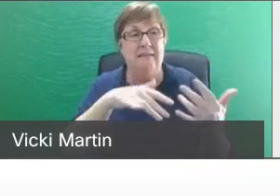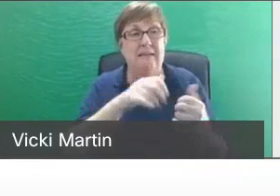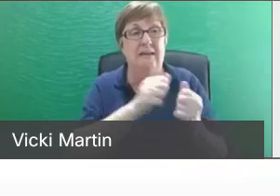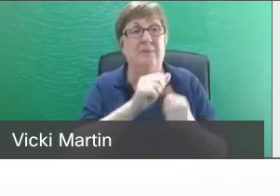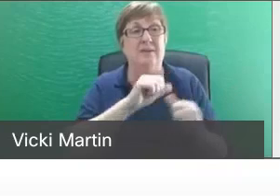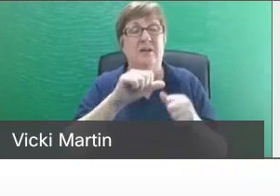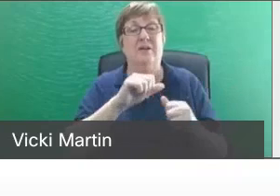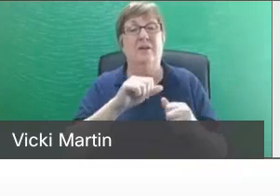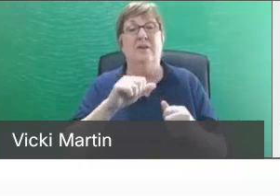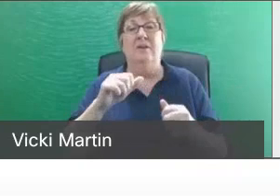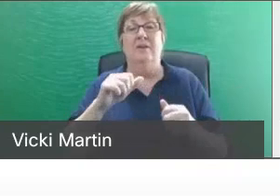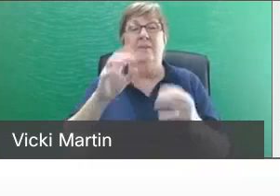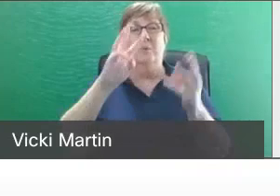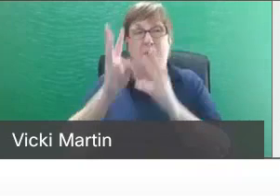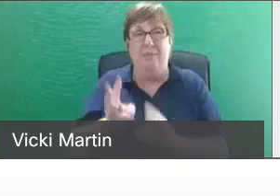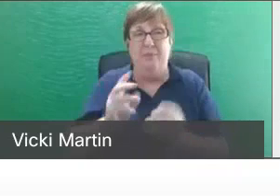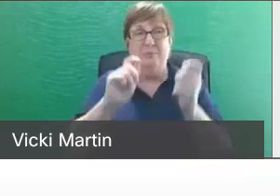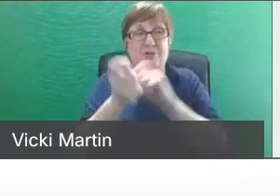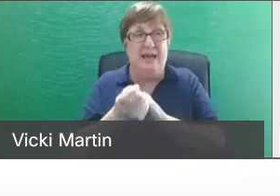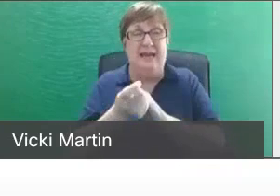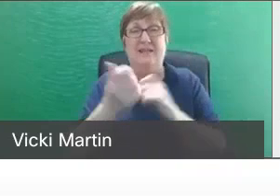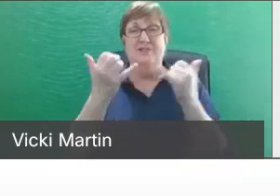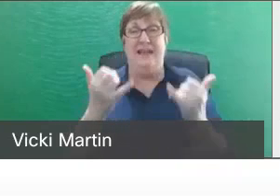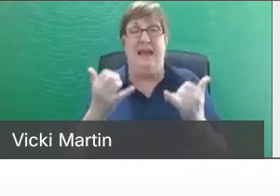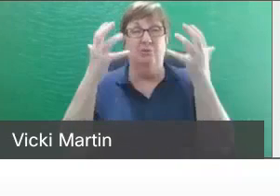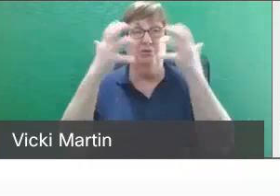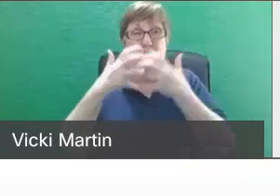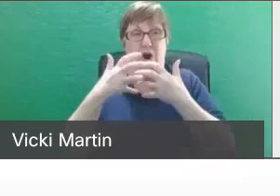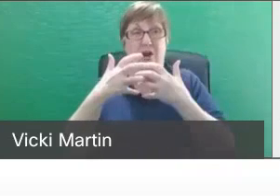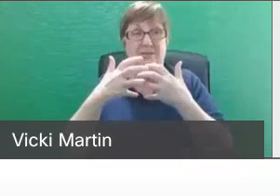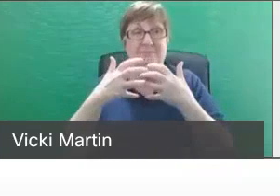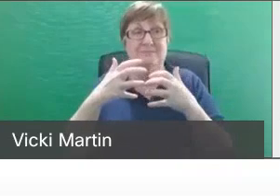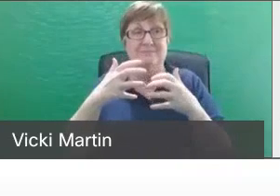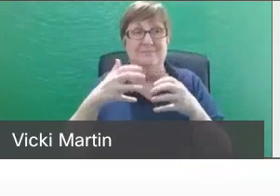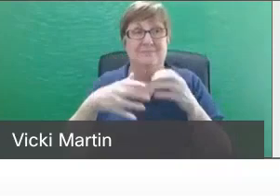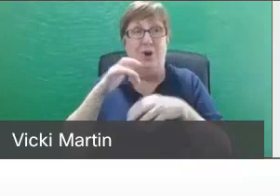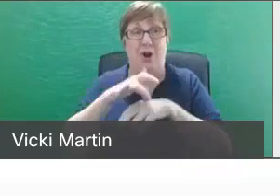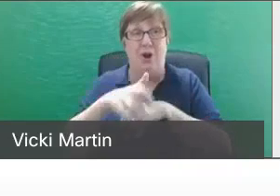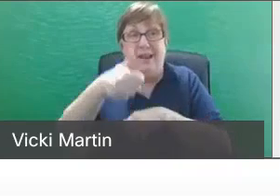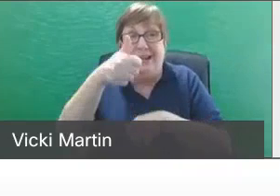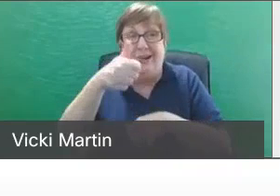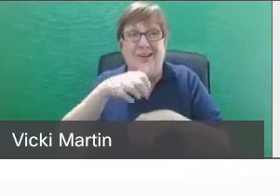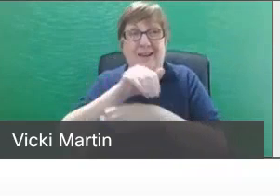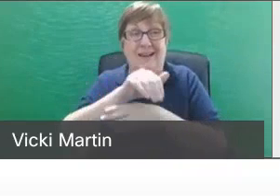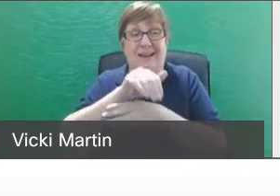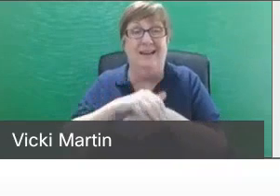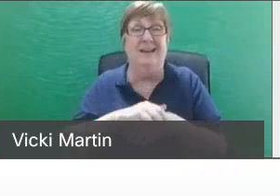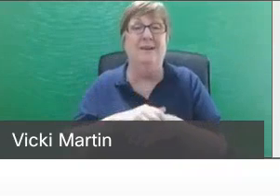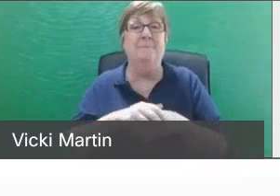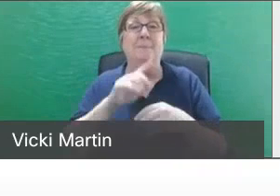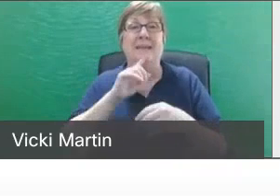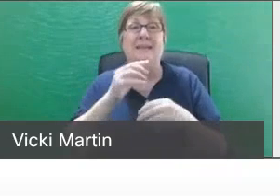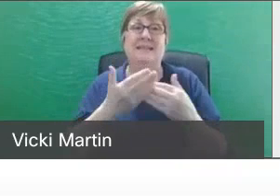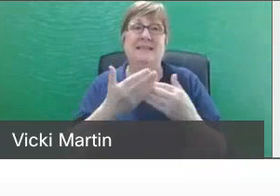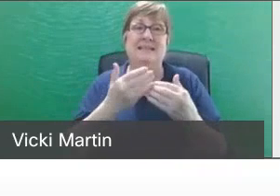darker faster, so the sun isn't always shining every day. So it's really easy to get caught up in seasonal